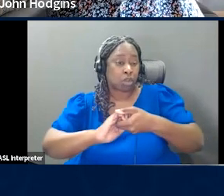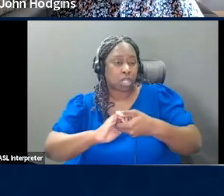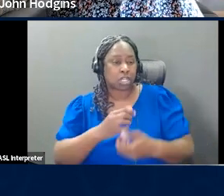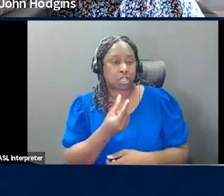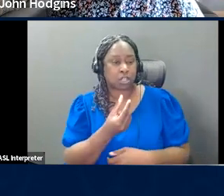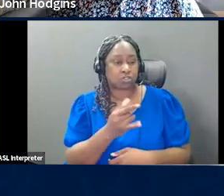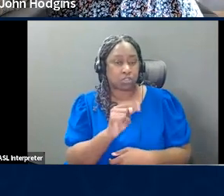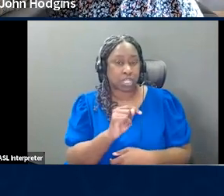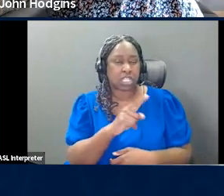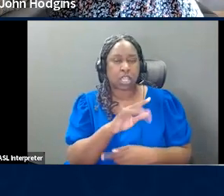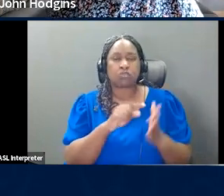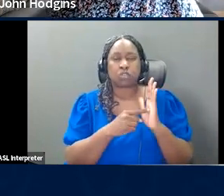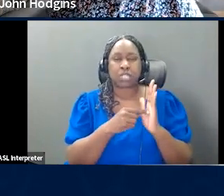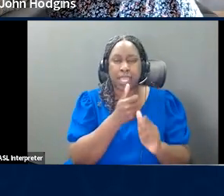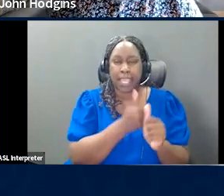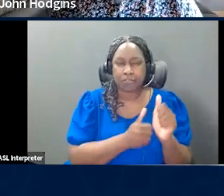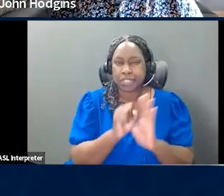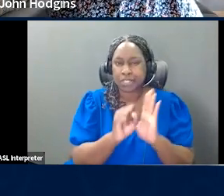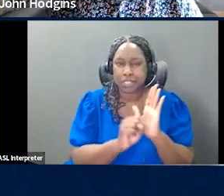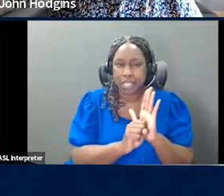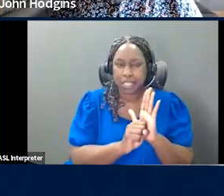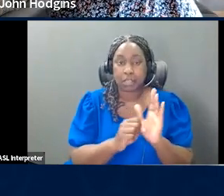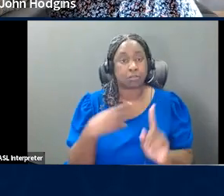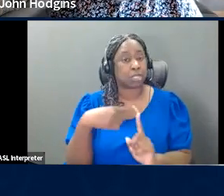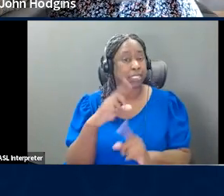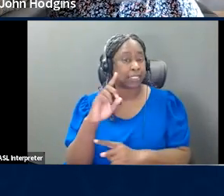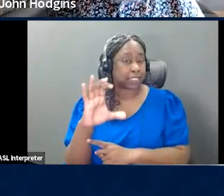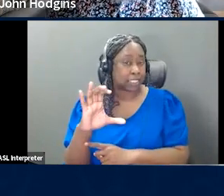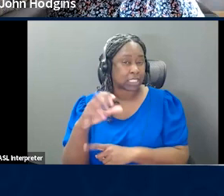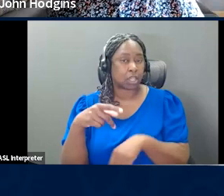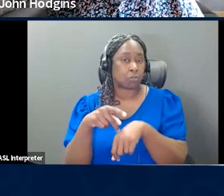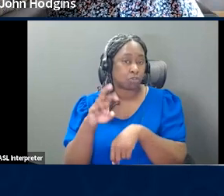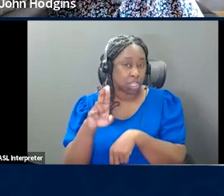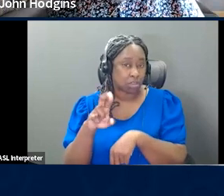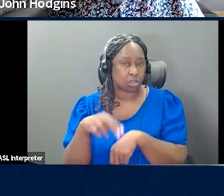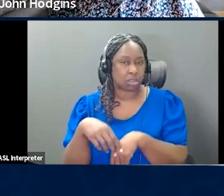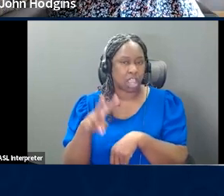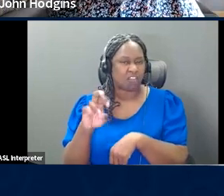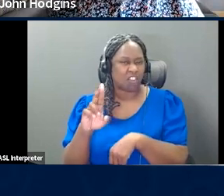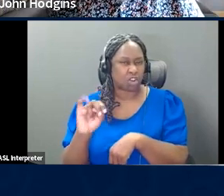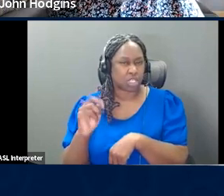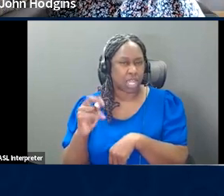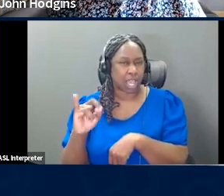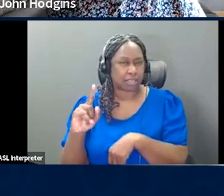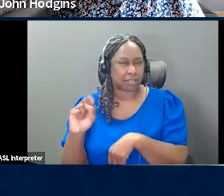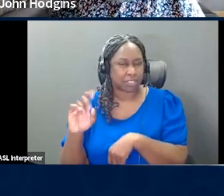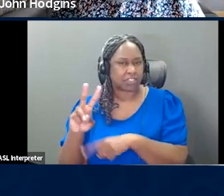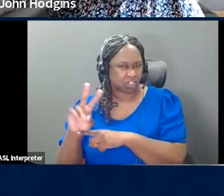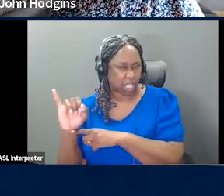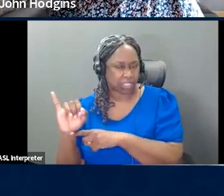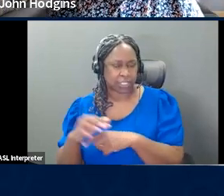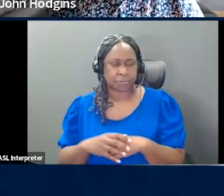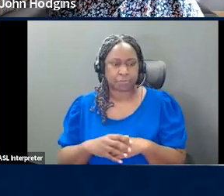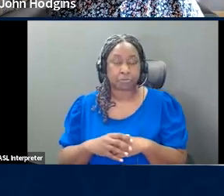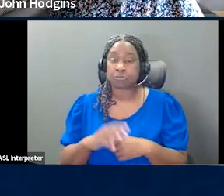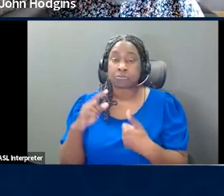every state, as well as DC, Puerto Rico, and the US Virgin Islands. And I like to think of the data book doing 3 things. First, it gives us